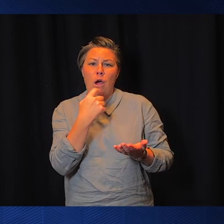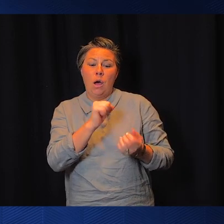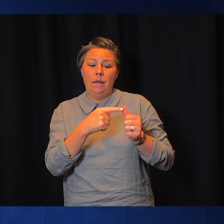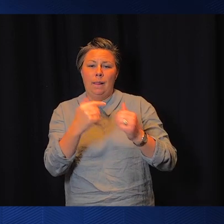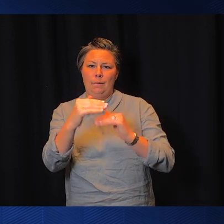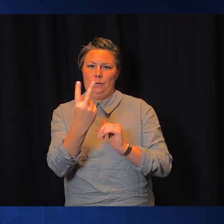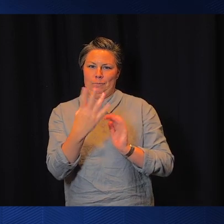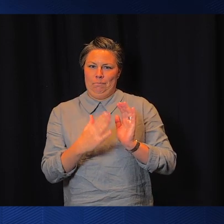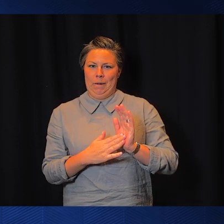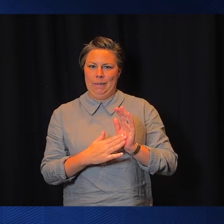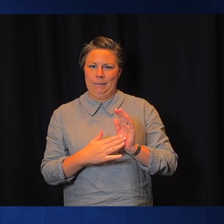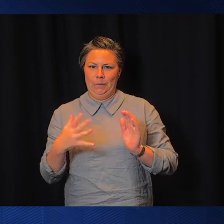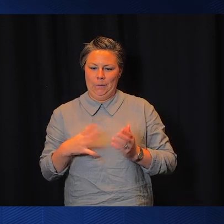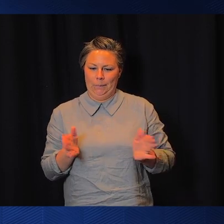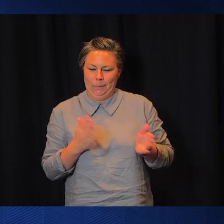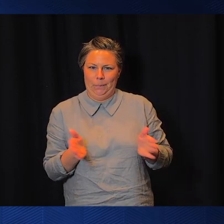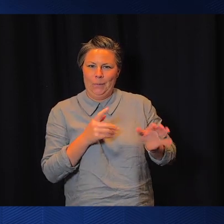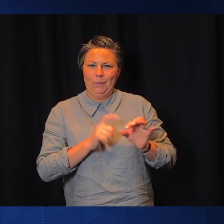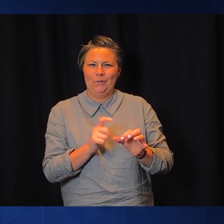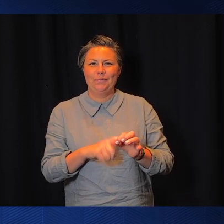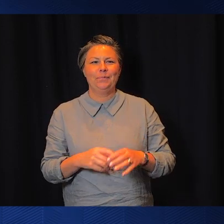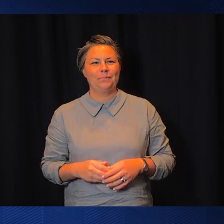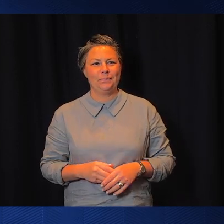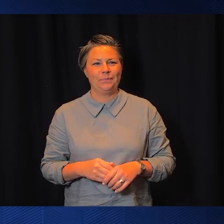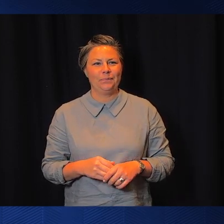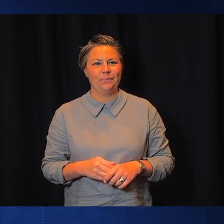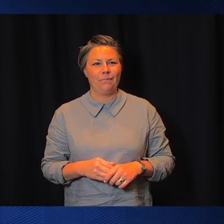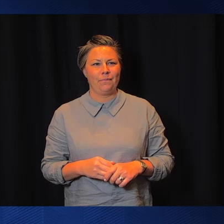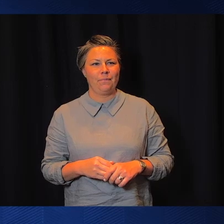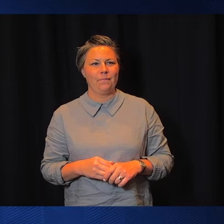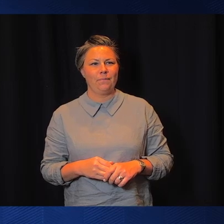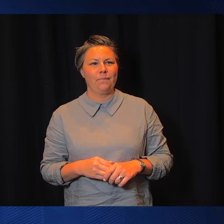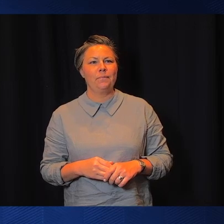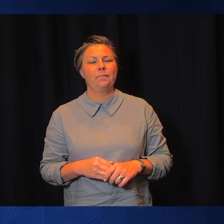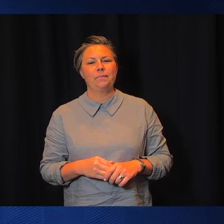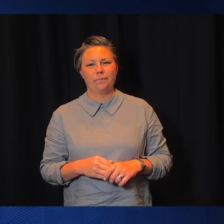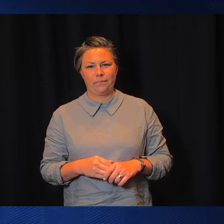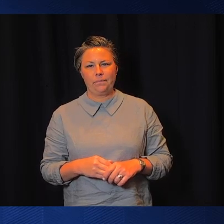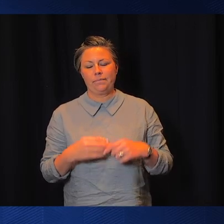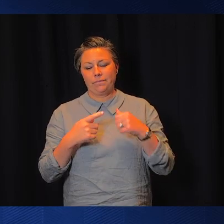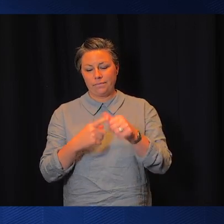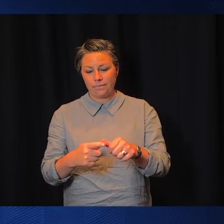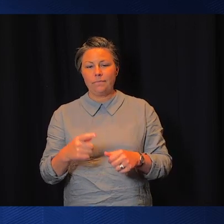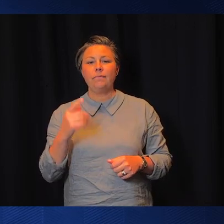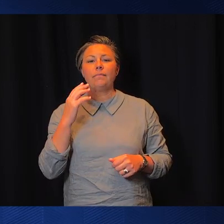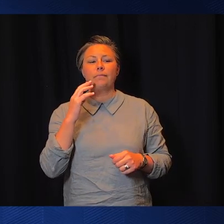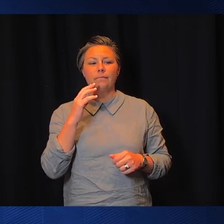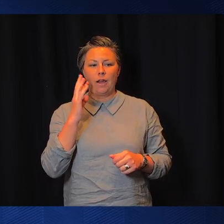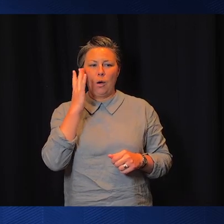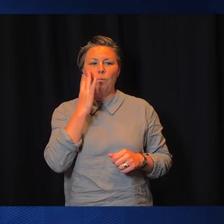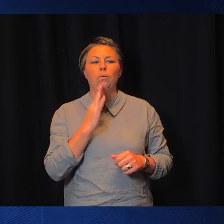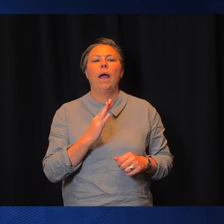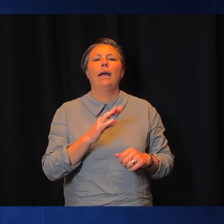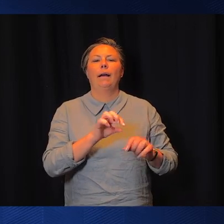get through as many questions as possible. Yeah, well, when the cable, the underseawater